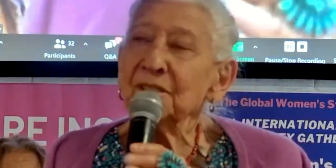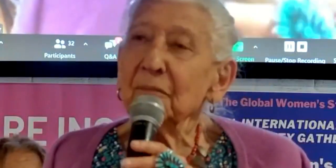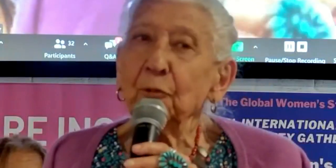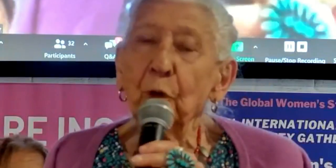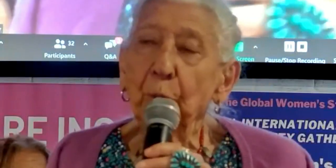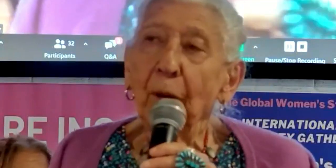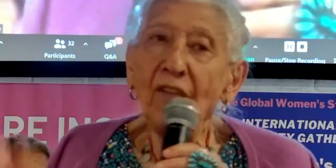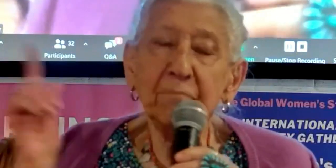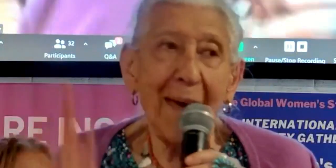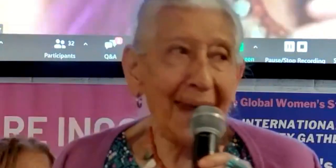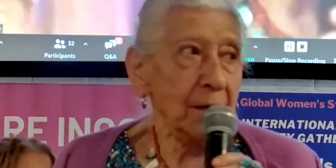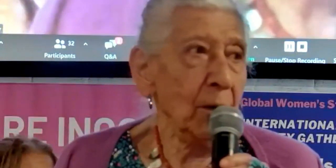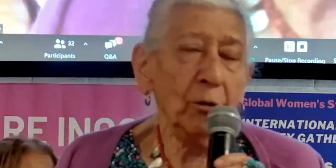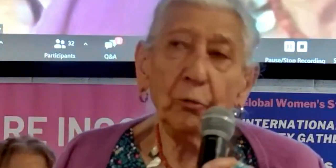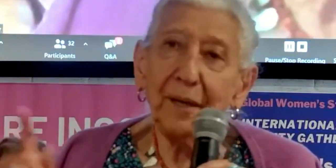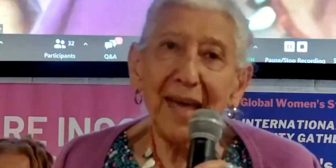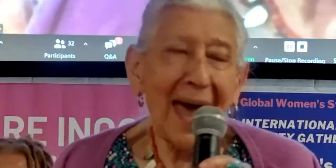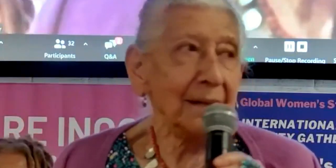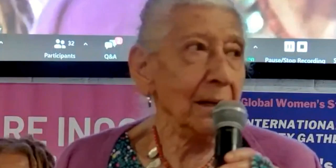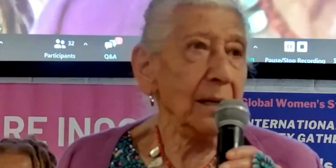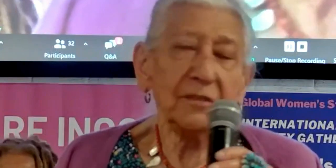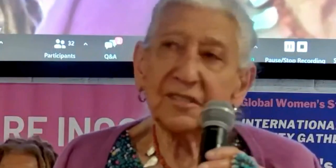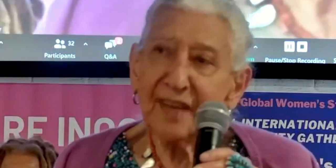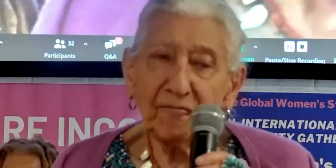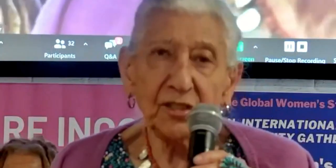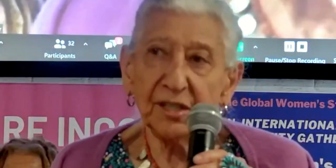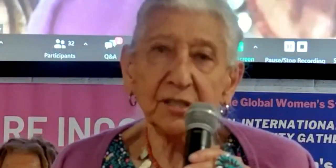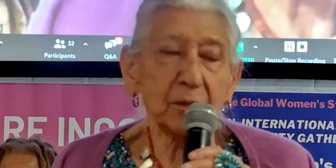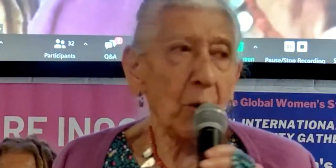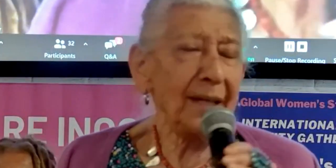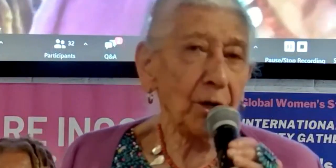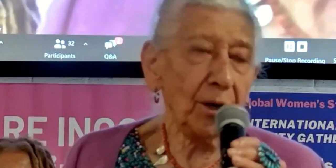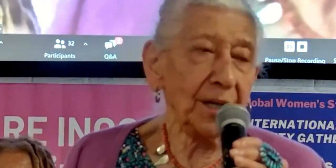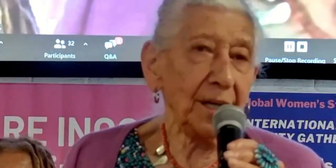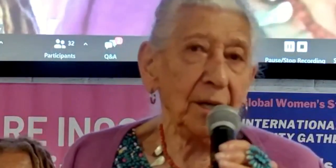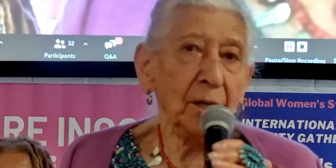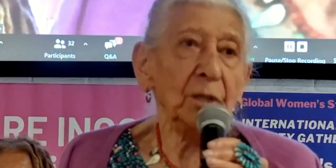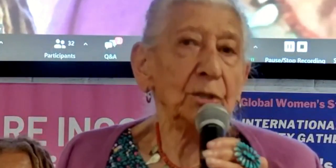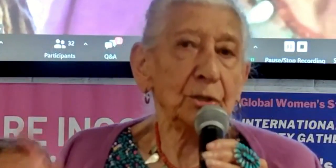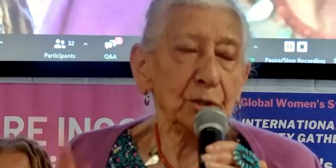There was a group of men who began in the 70s, quite